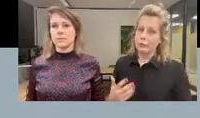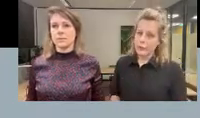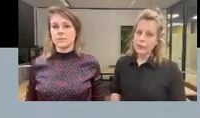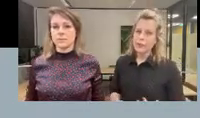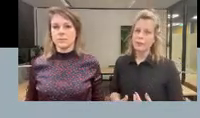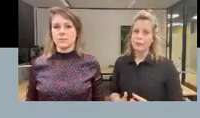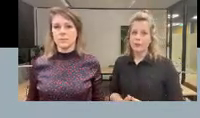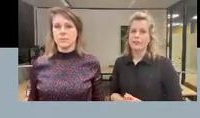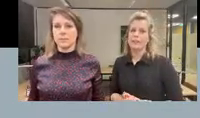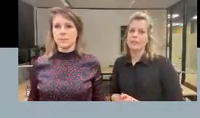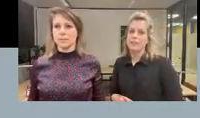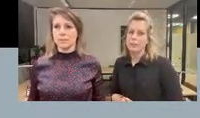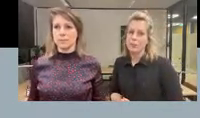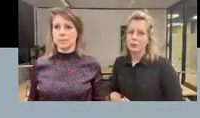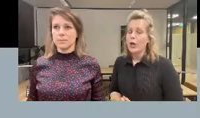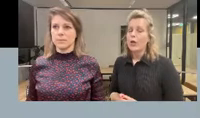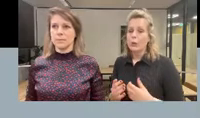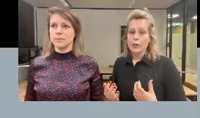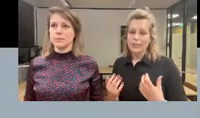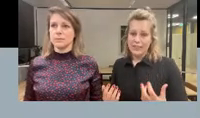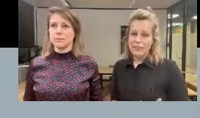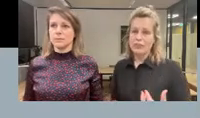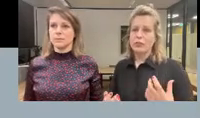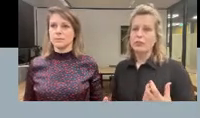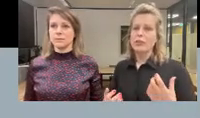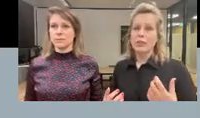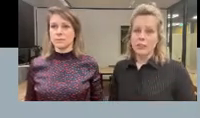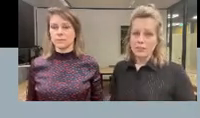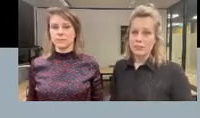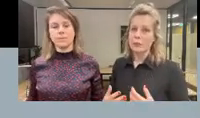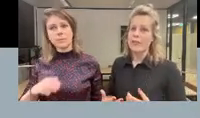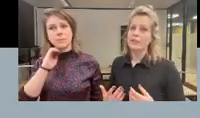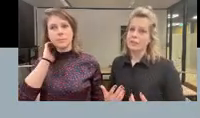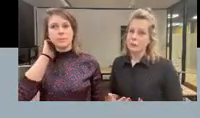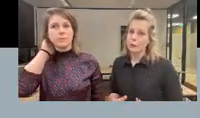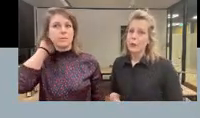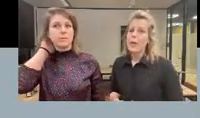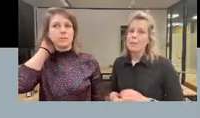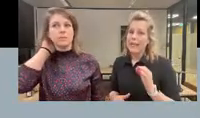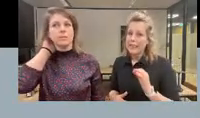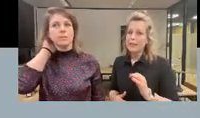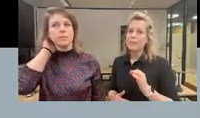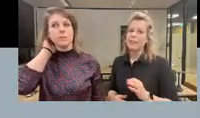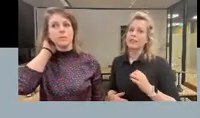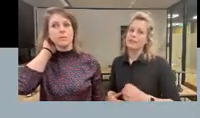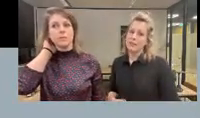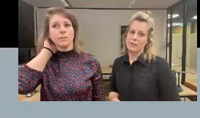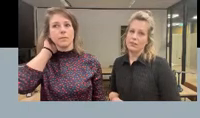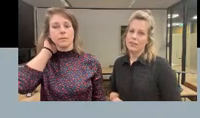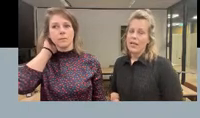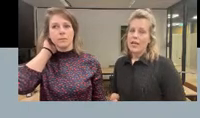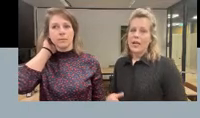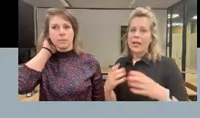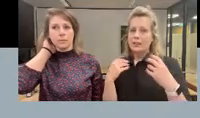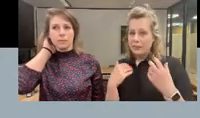of severity of the PTSD symptoms were assessed using a clinician-rated interview by independent